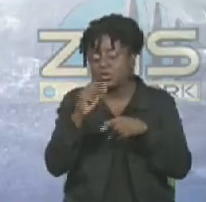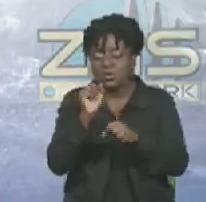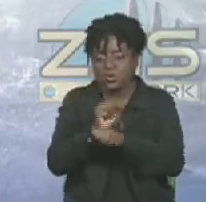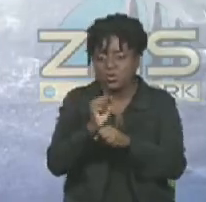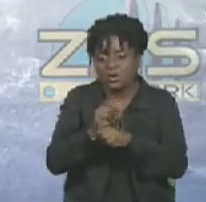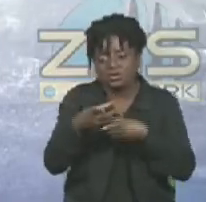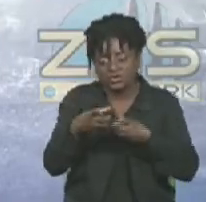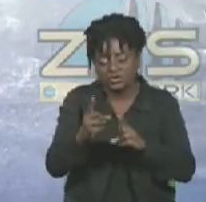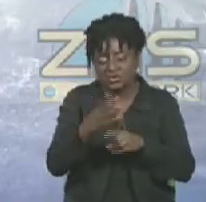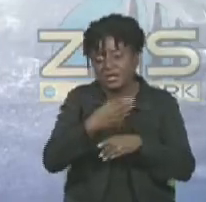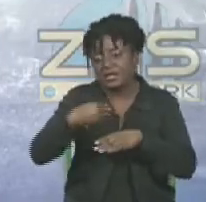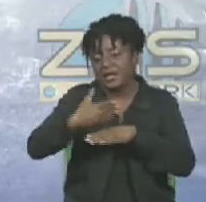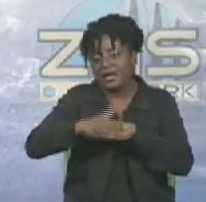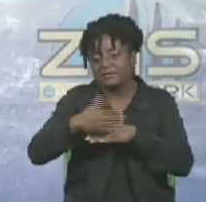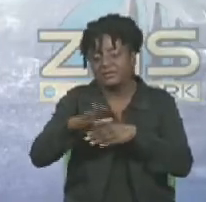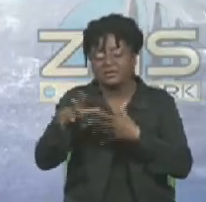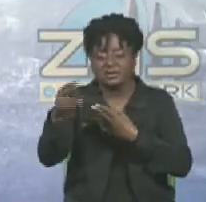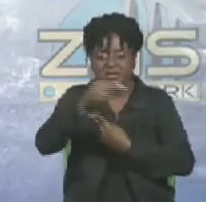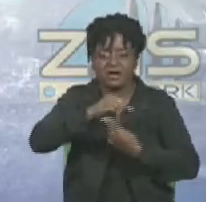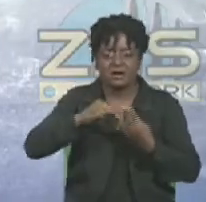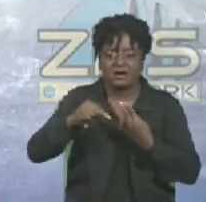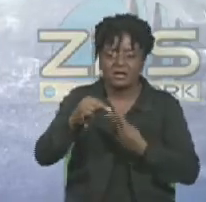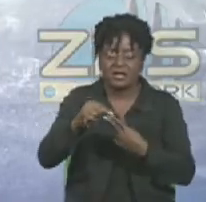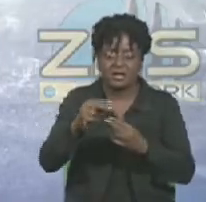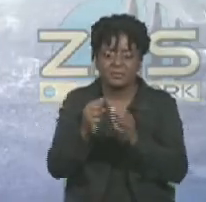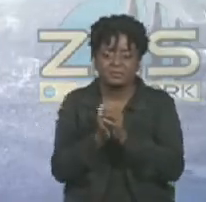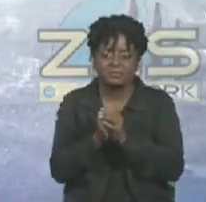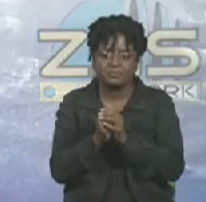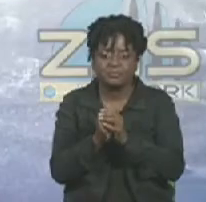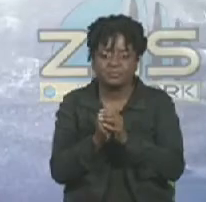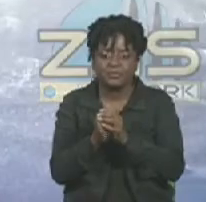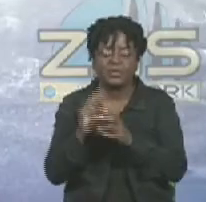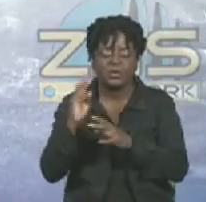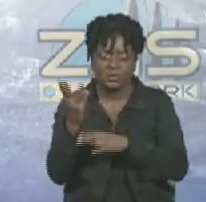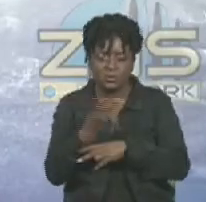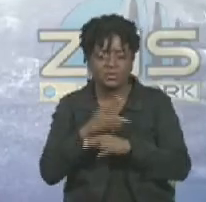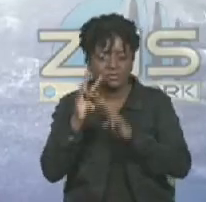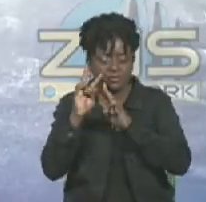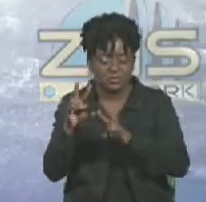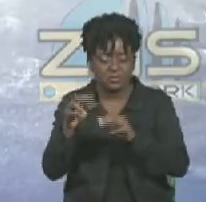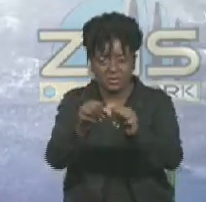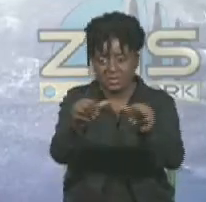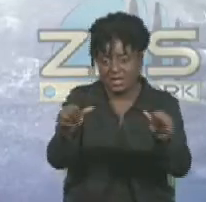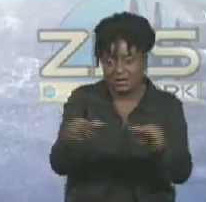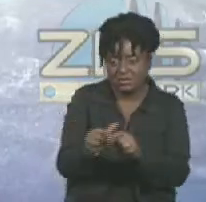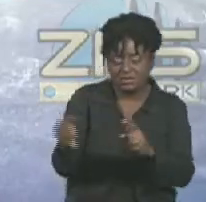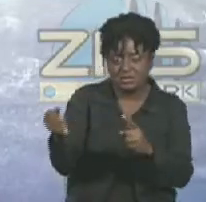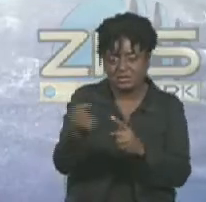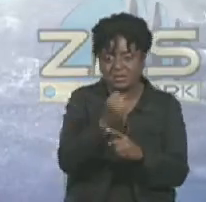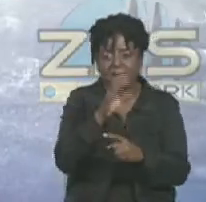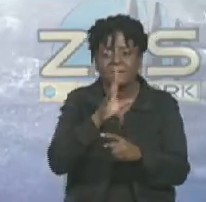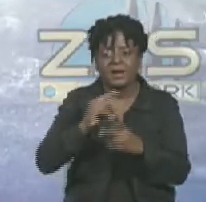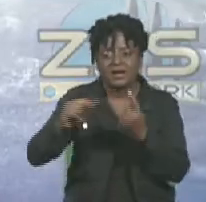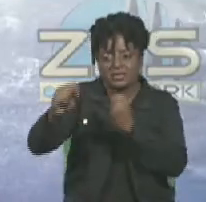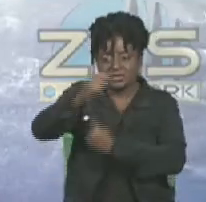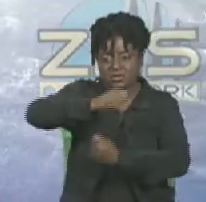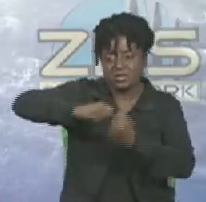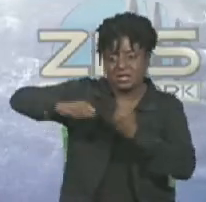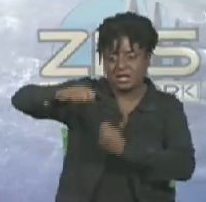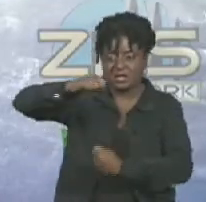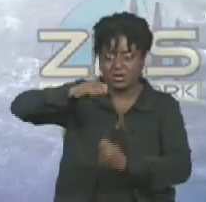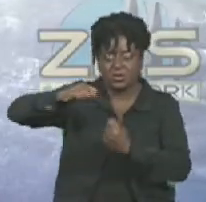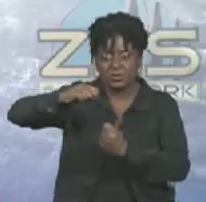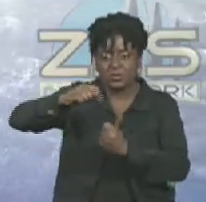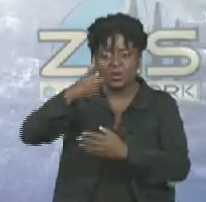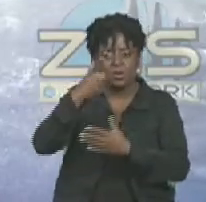during and after the hurricane. We viewed the area that was struck by the tornado,